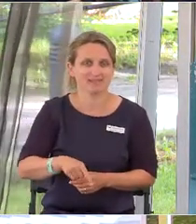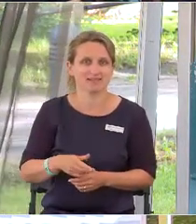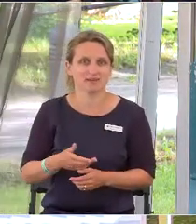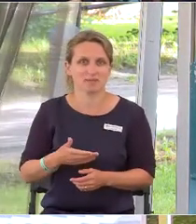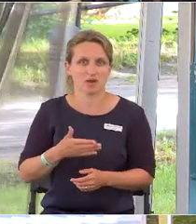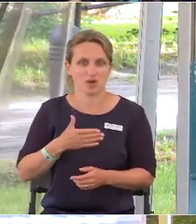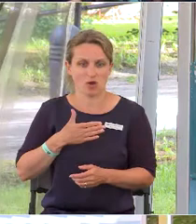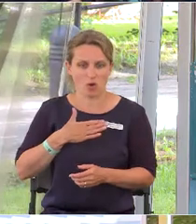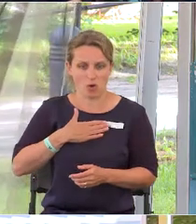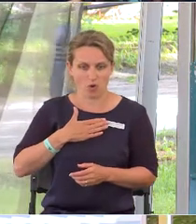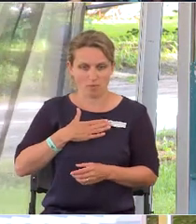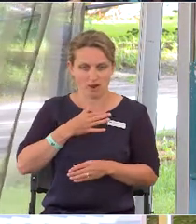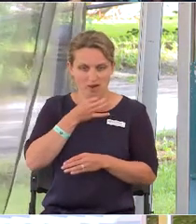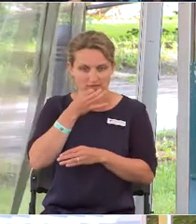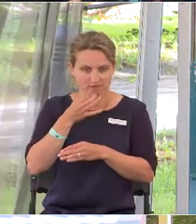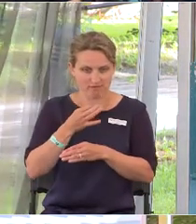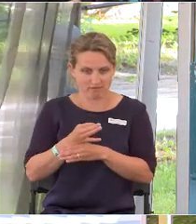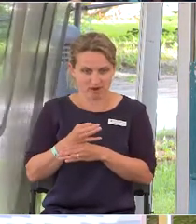how responsibility is, but still,